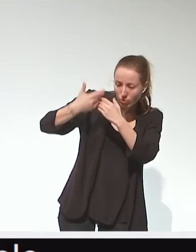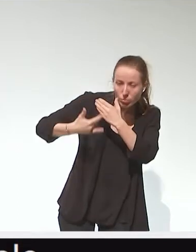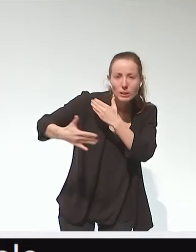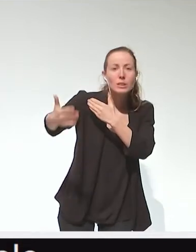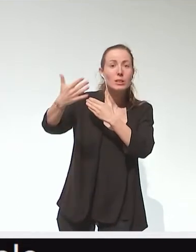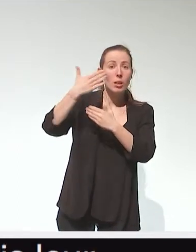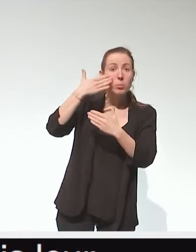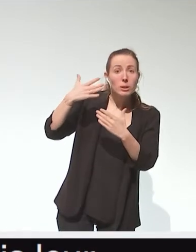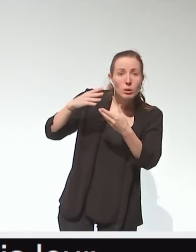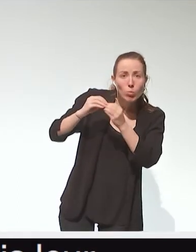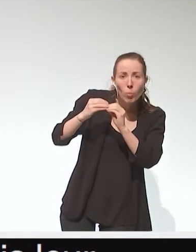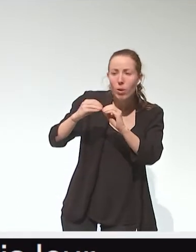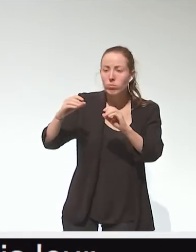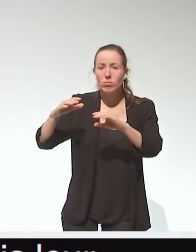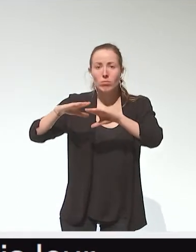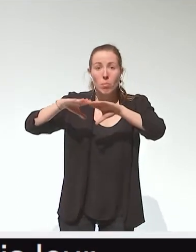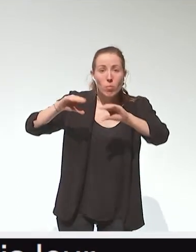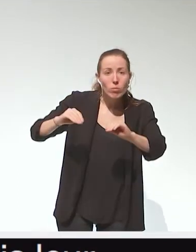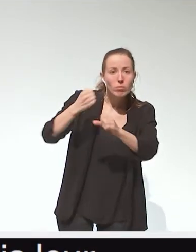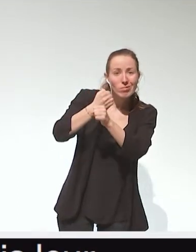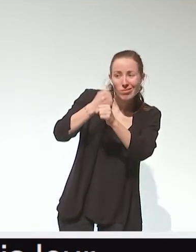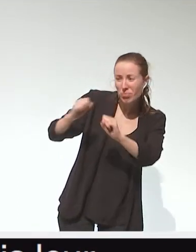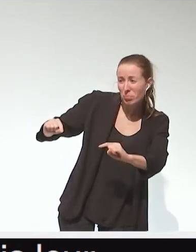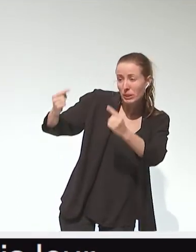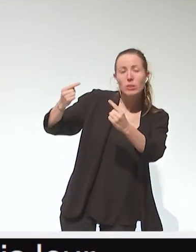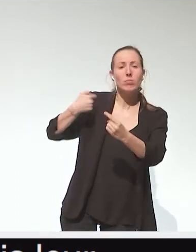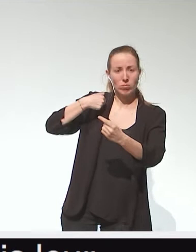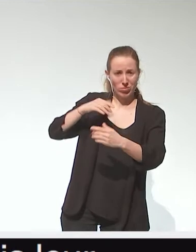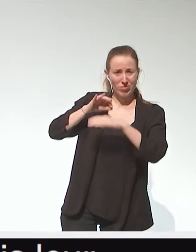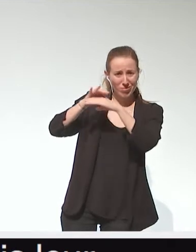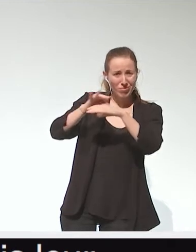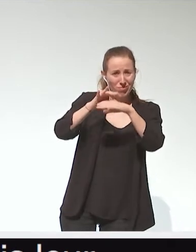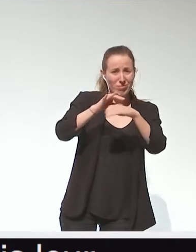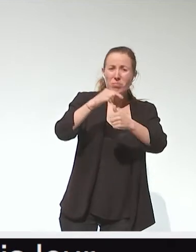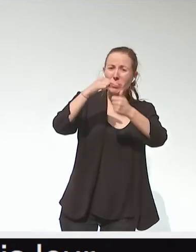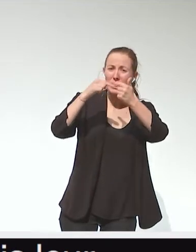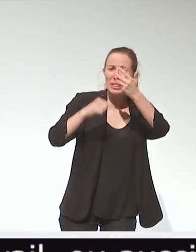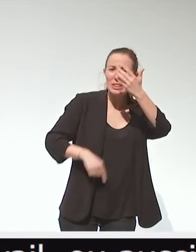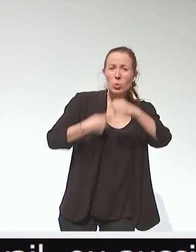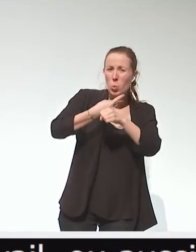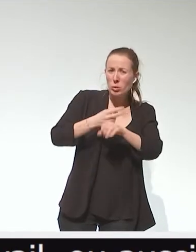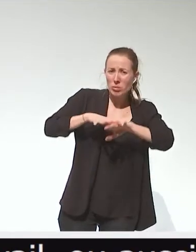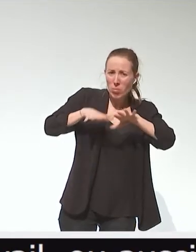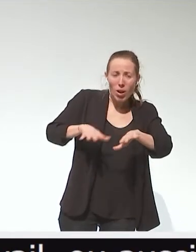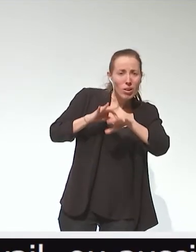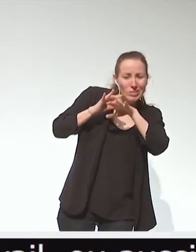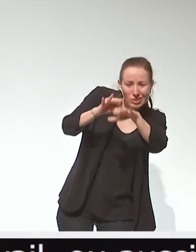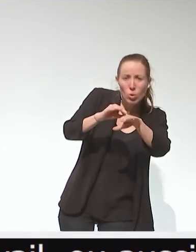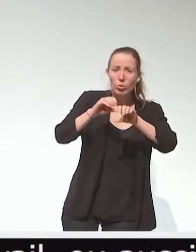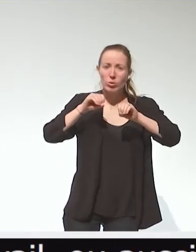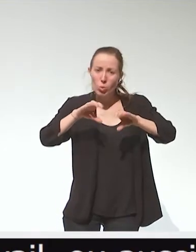through their first years as an employee, and also to help them iron out any friction in the workplace. Lots